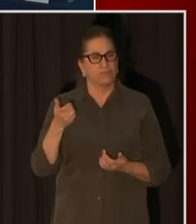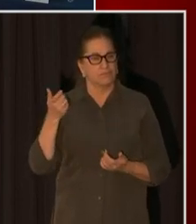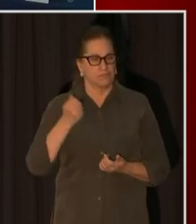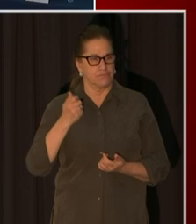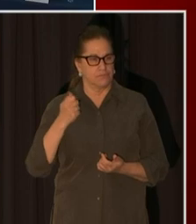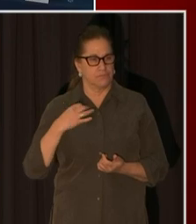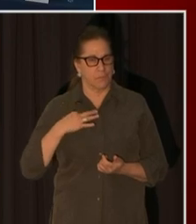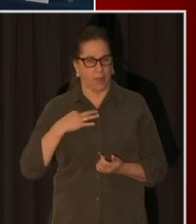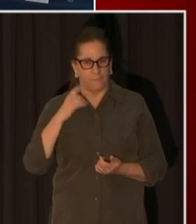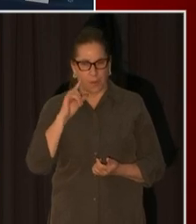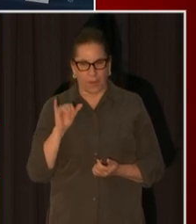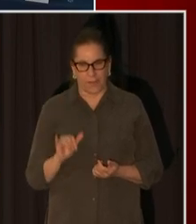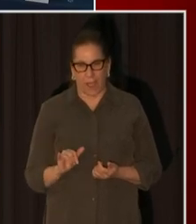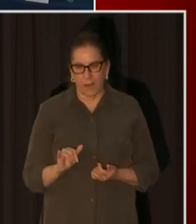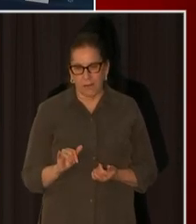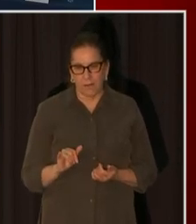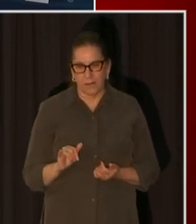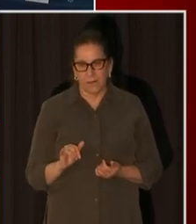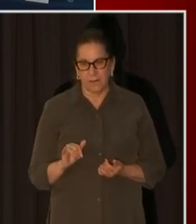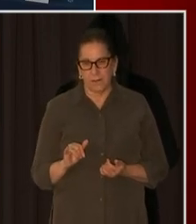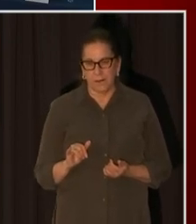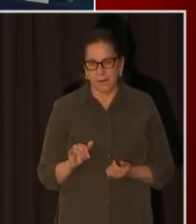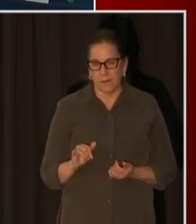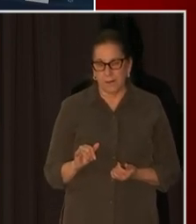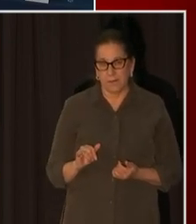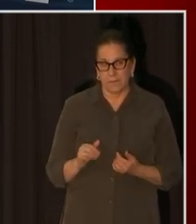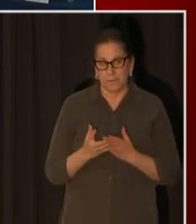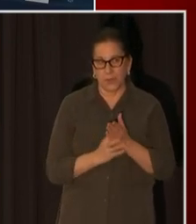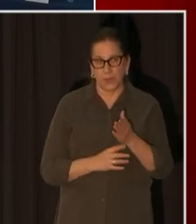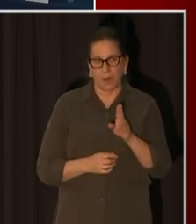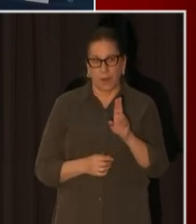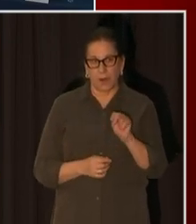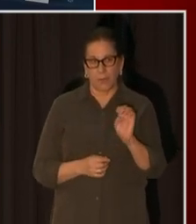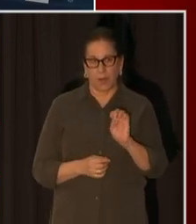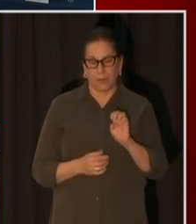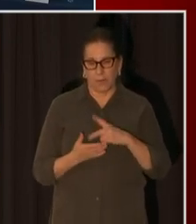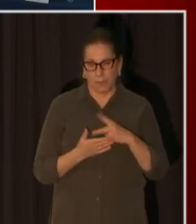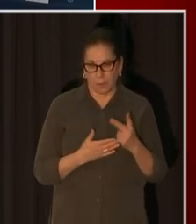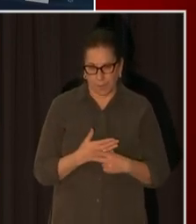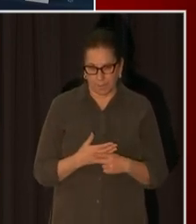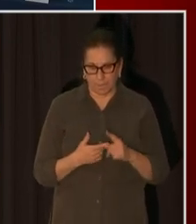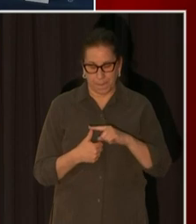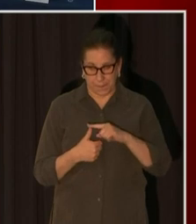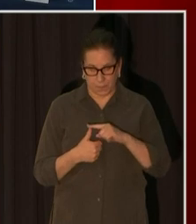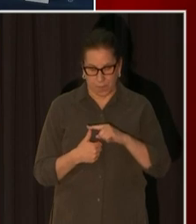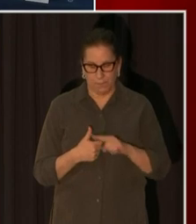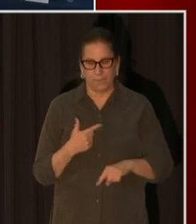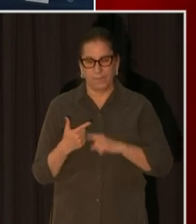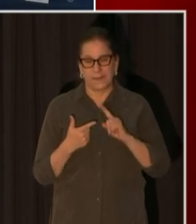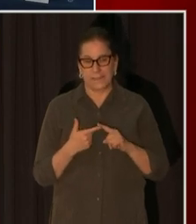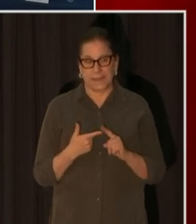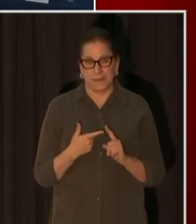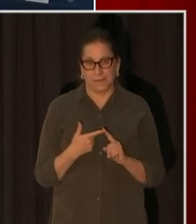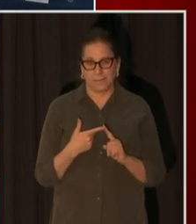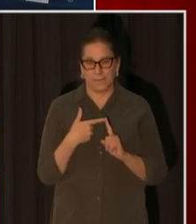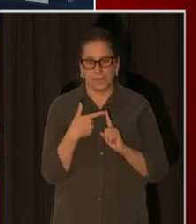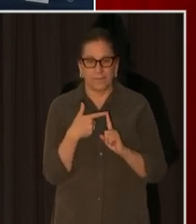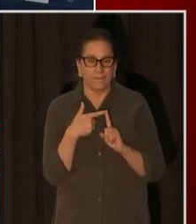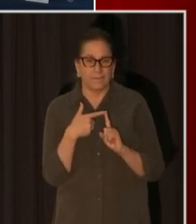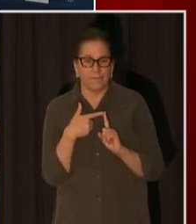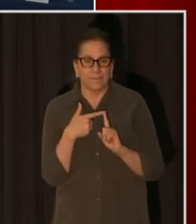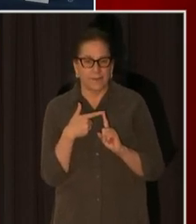this point, we know that there's a lot of attention on unemployment insurance and how folks can benefit from